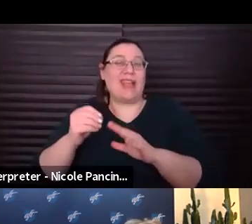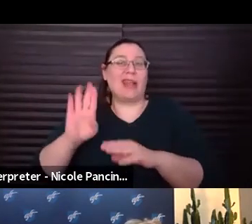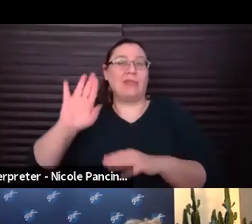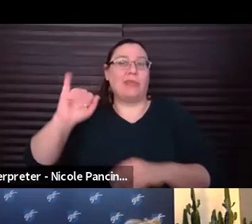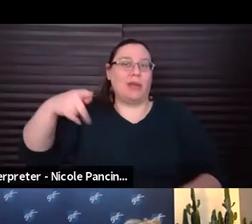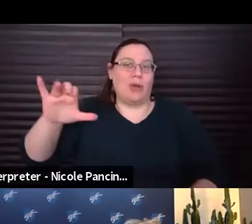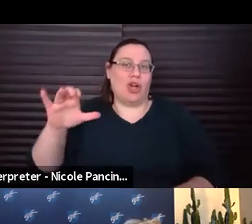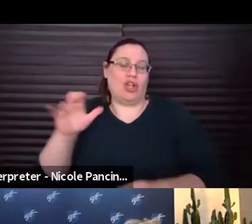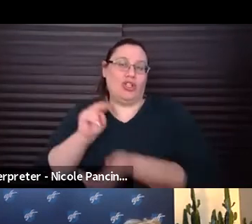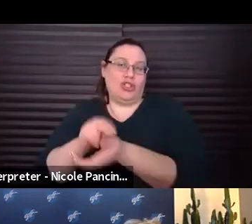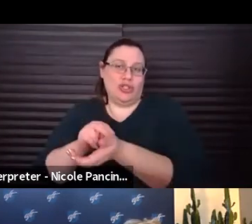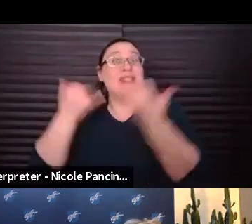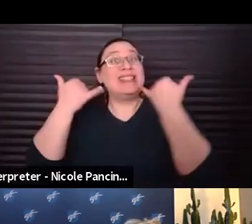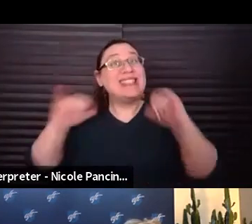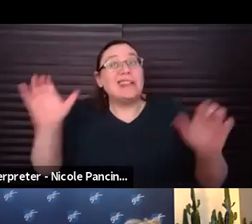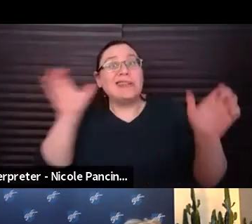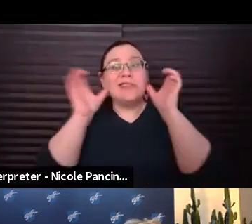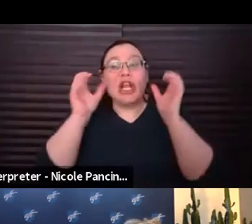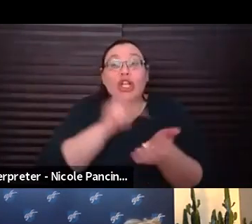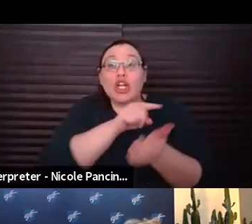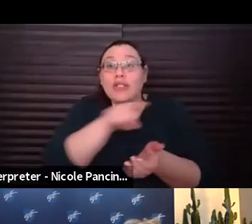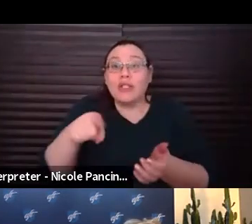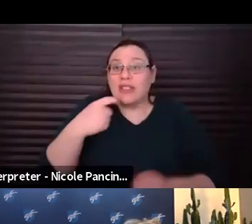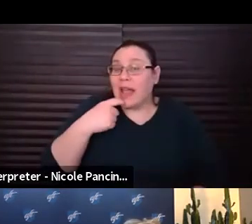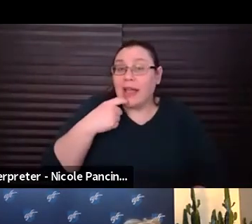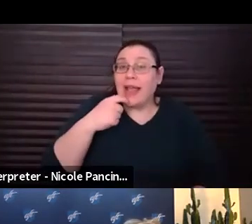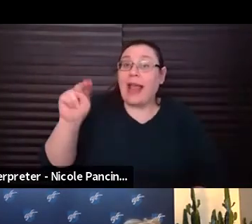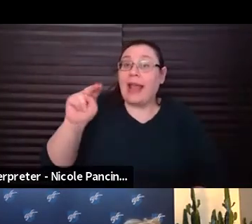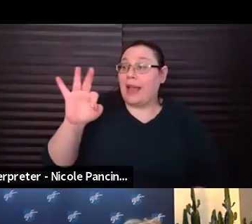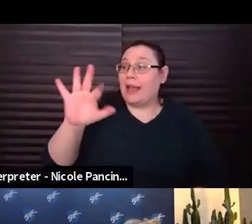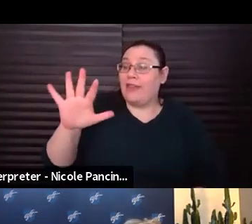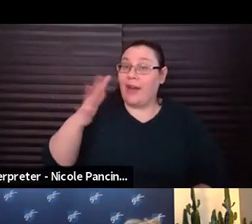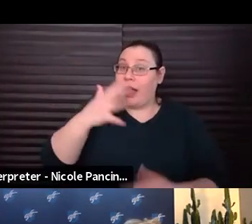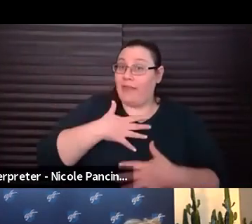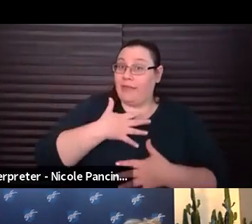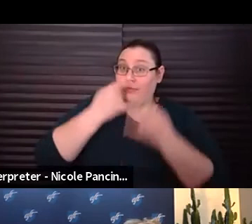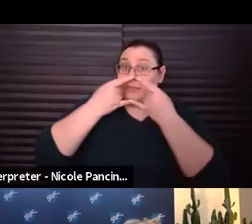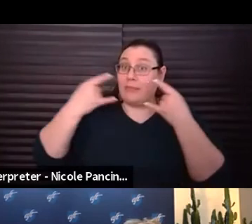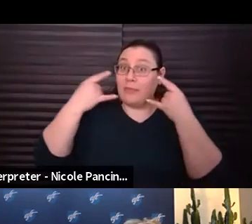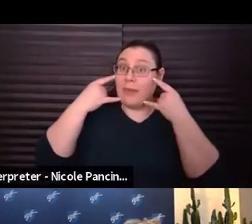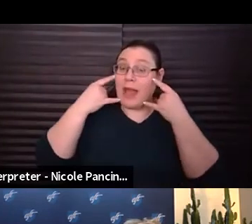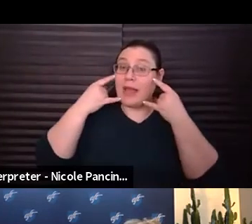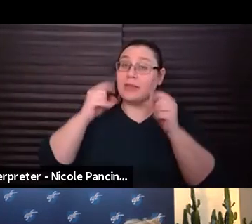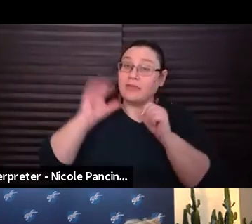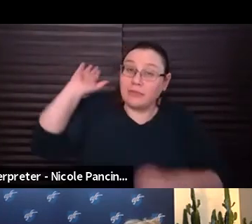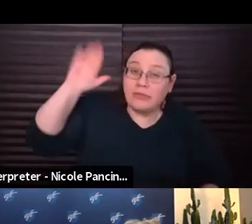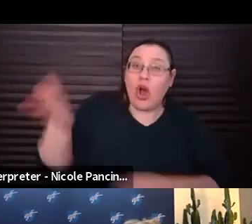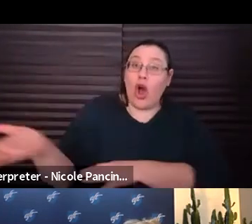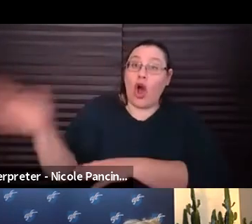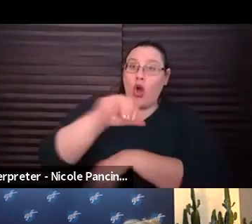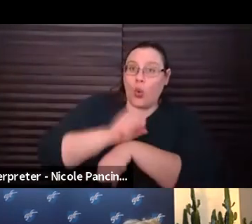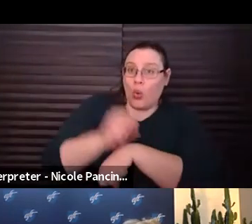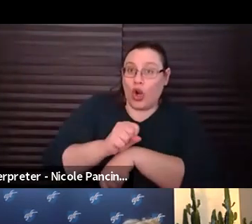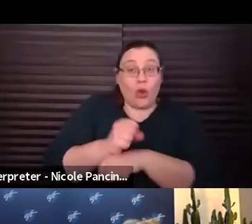still hearing from nurses who are being told to wear one N95 respirator mask for an entire shift, or in some cases